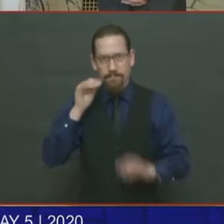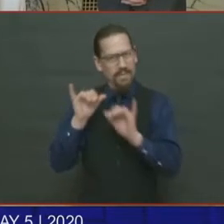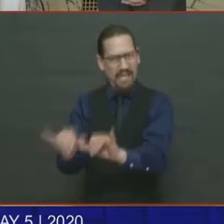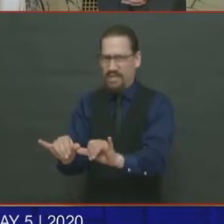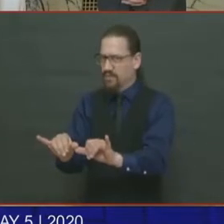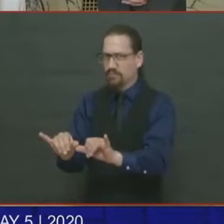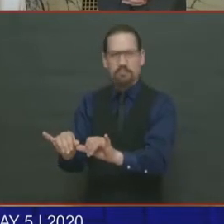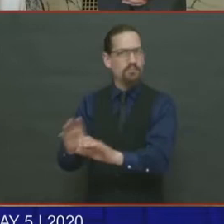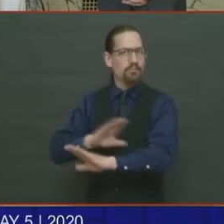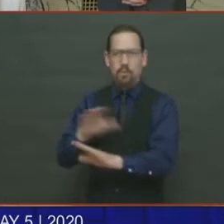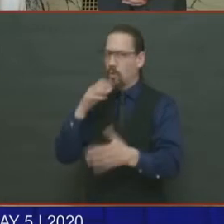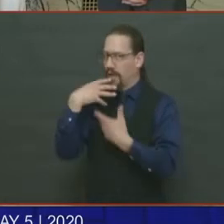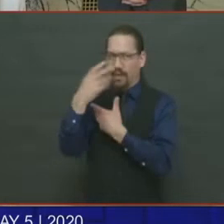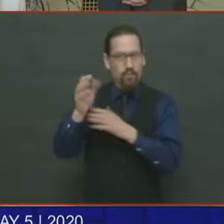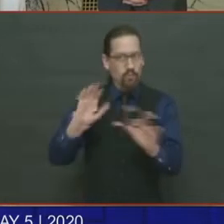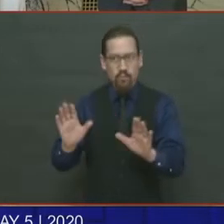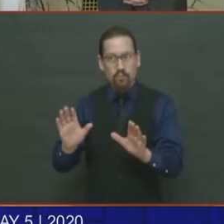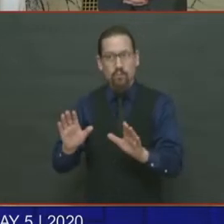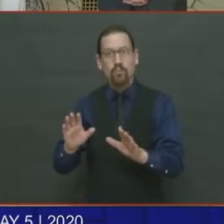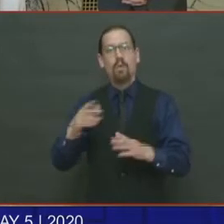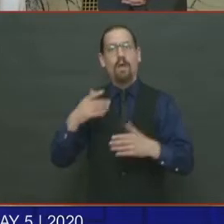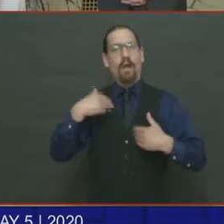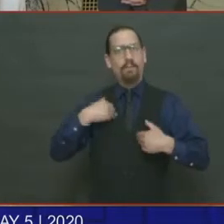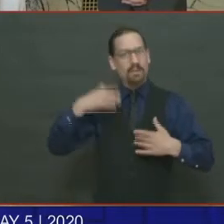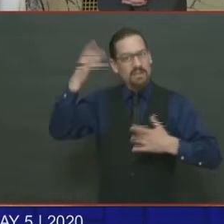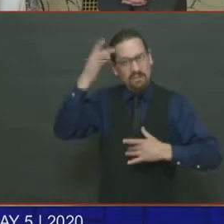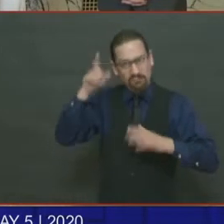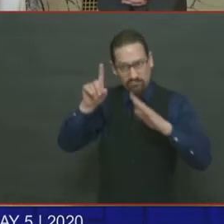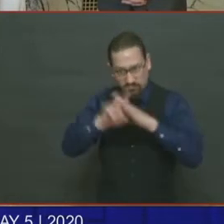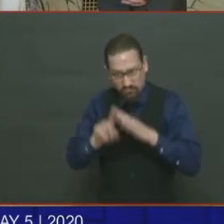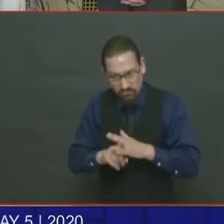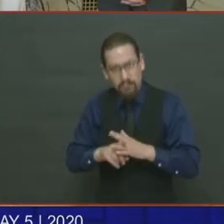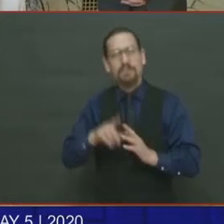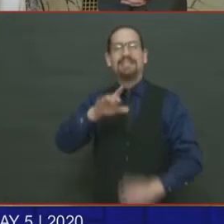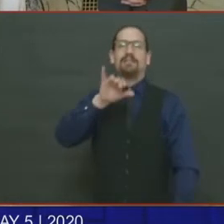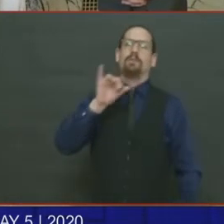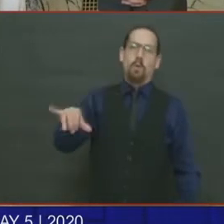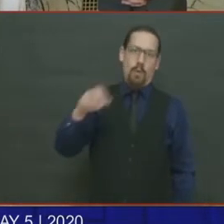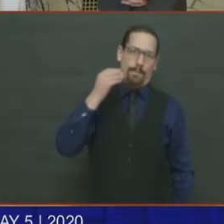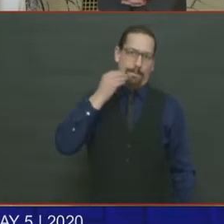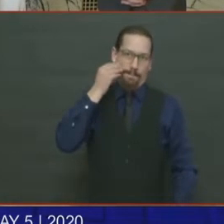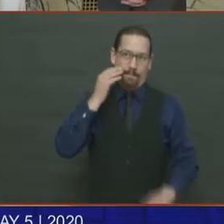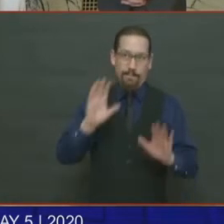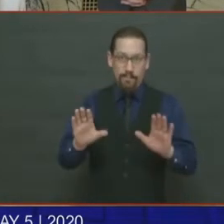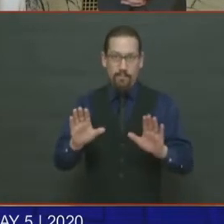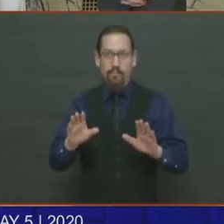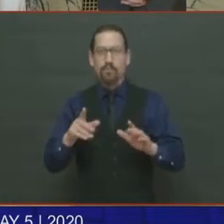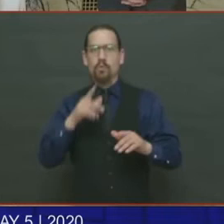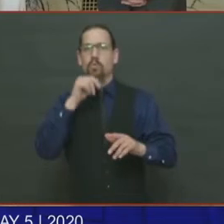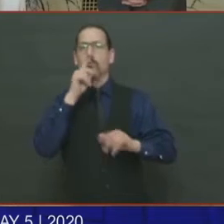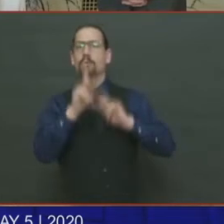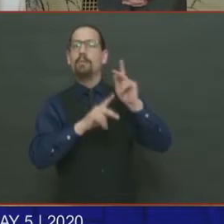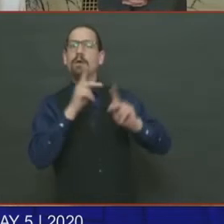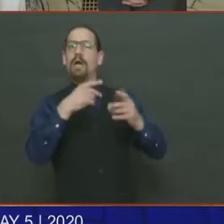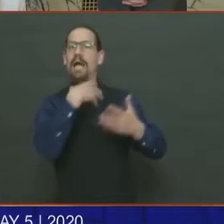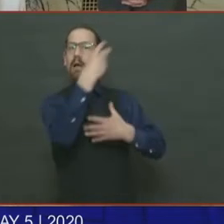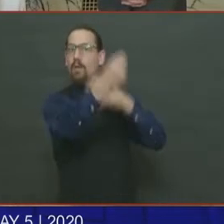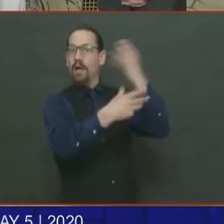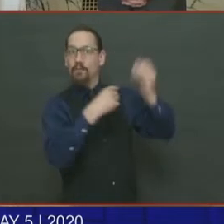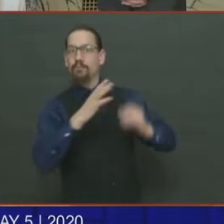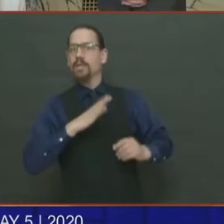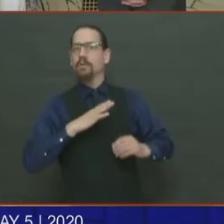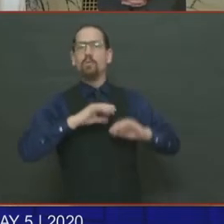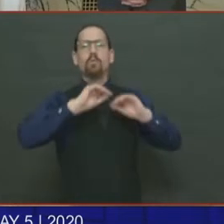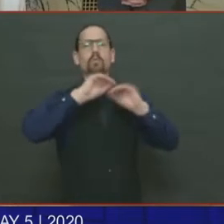have symptoms. We want to make sure that you stay home and recover safely there, call your provider, and